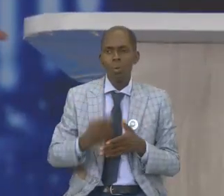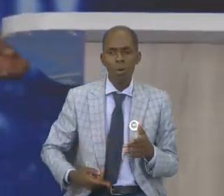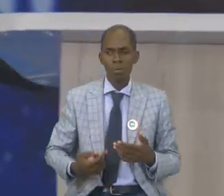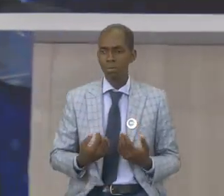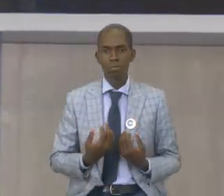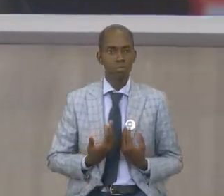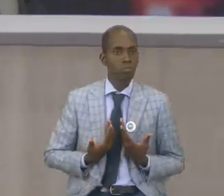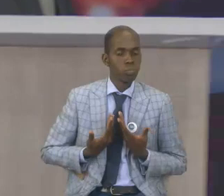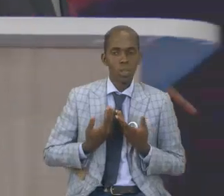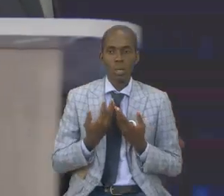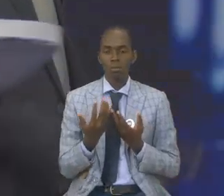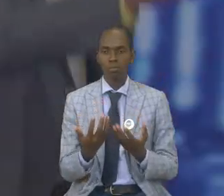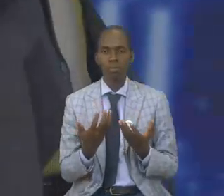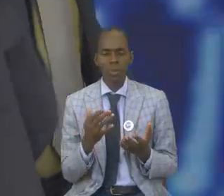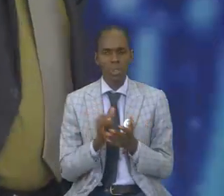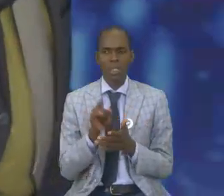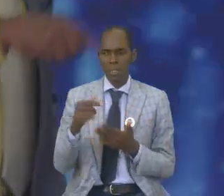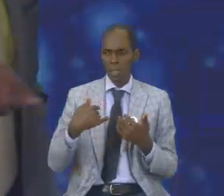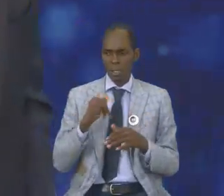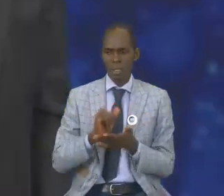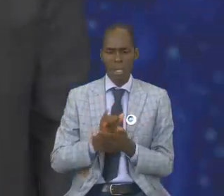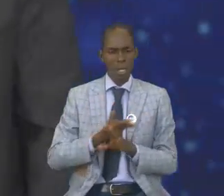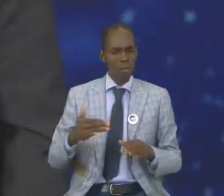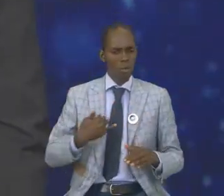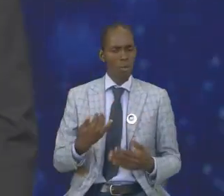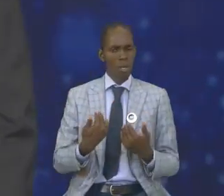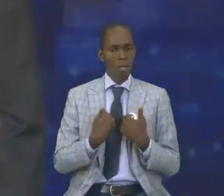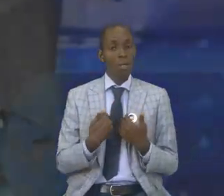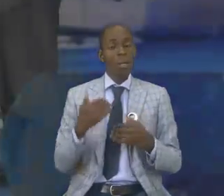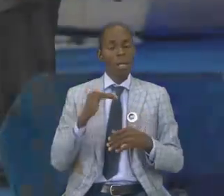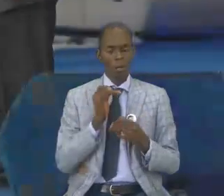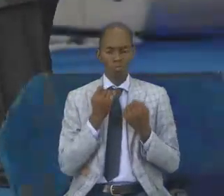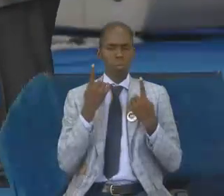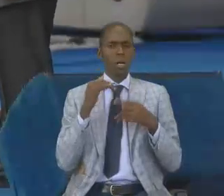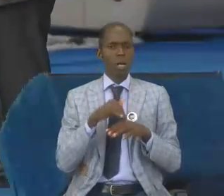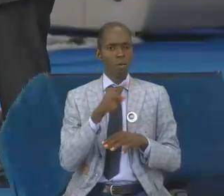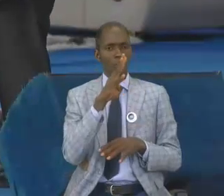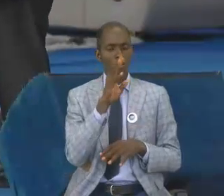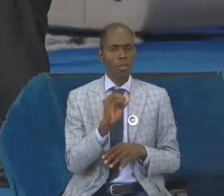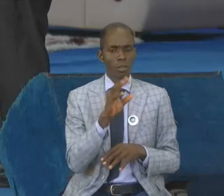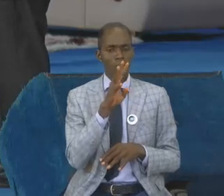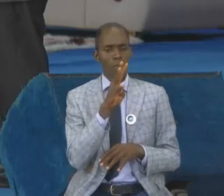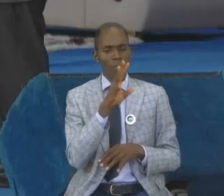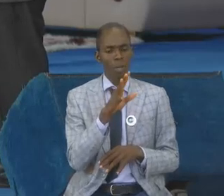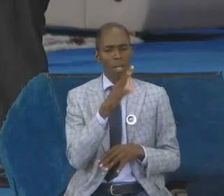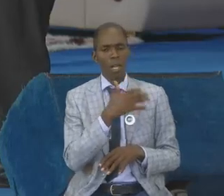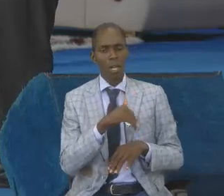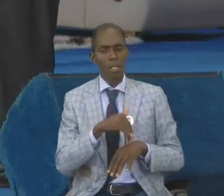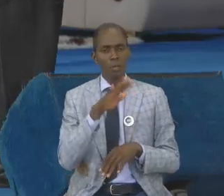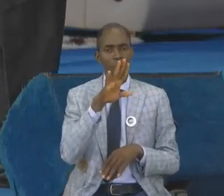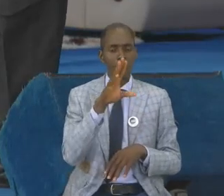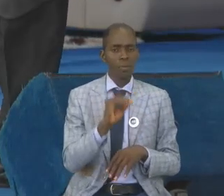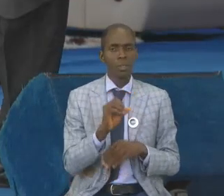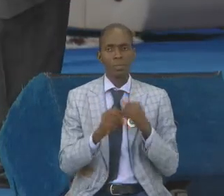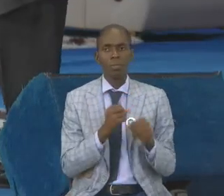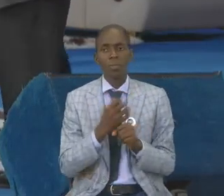does he have that I don't have? And they wake up at 40, at 45, at 50, and then they start. I've